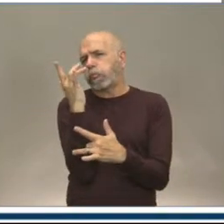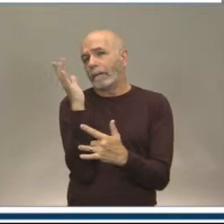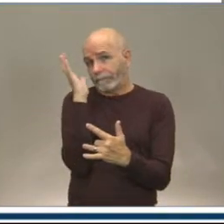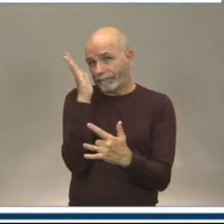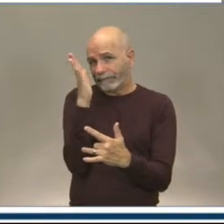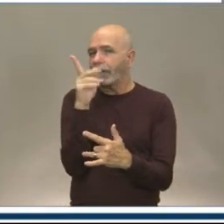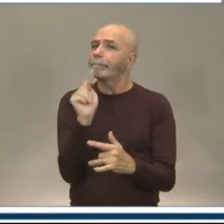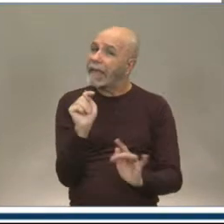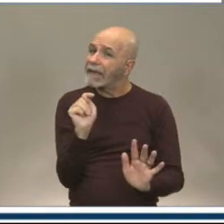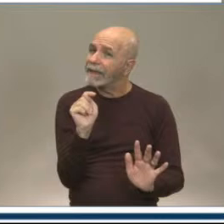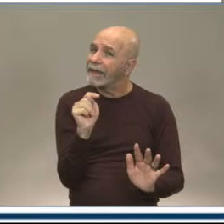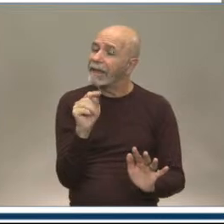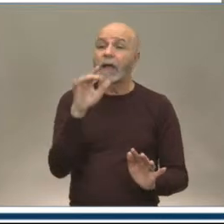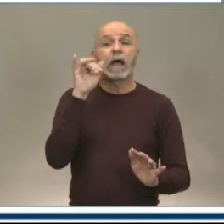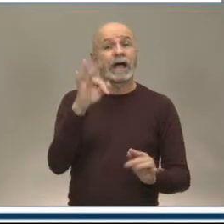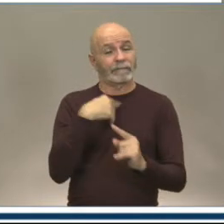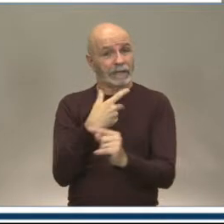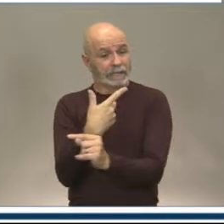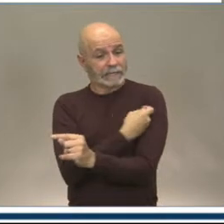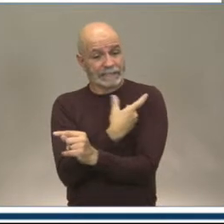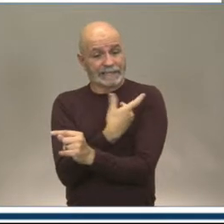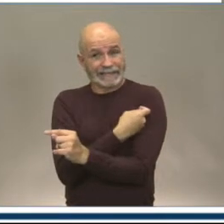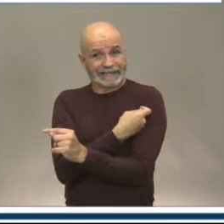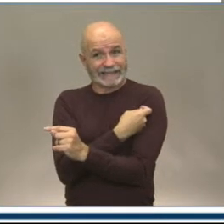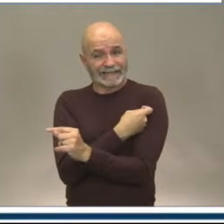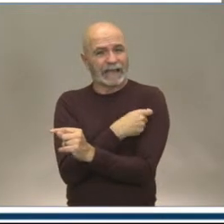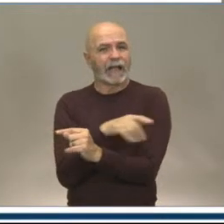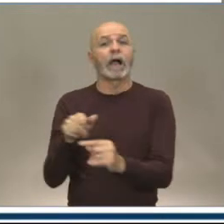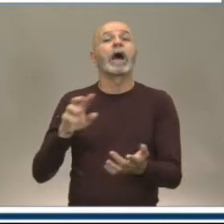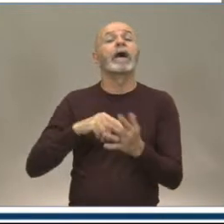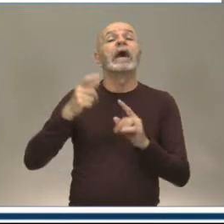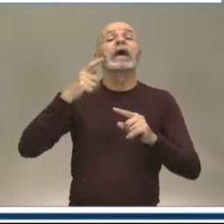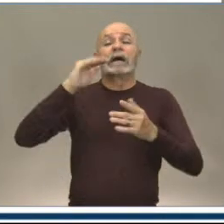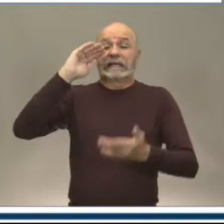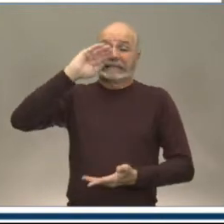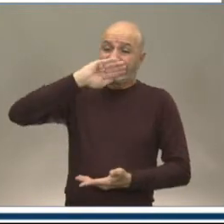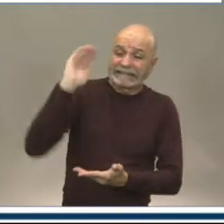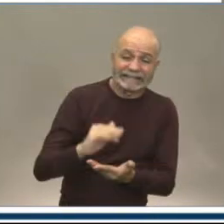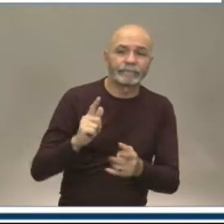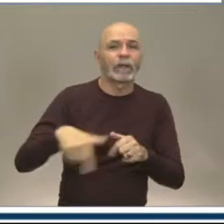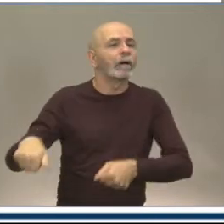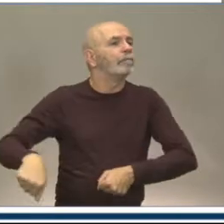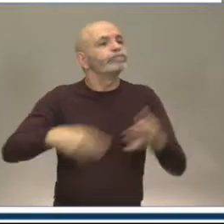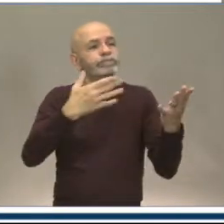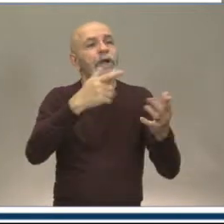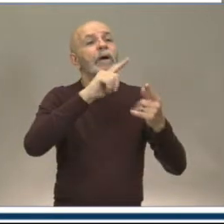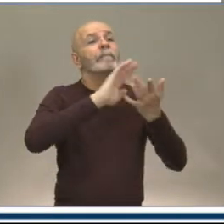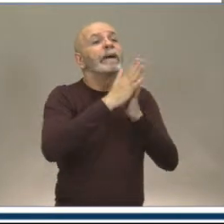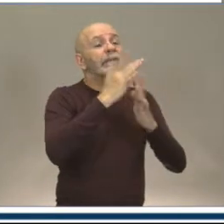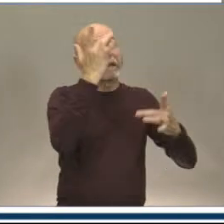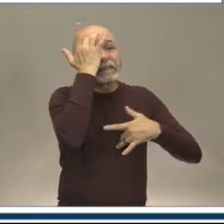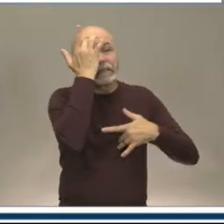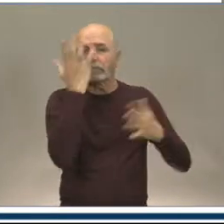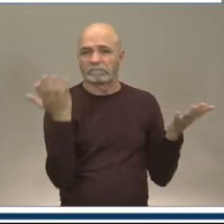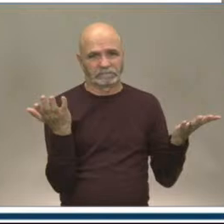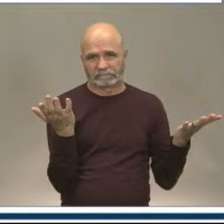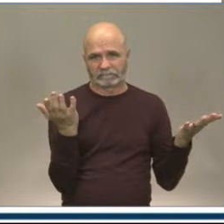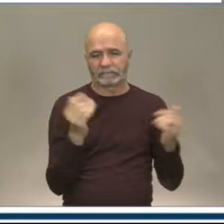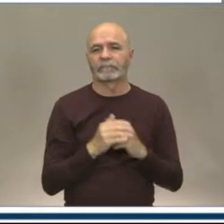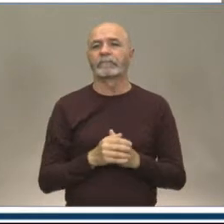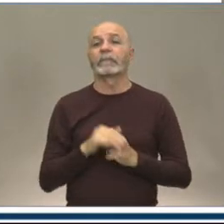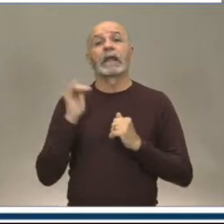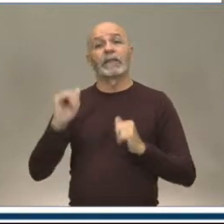to spread to others who have greater risks for severe illness. And I think when people think about children's health, we need to acknowledge